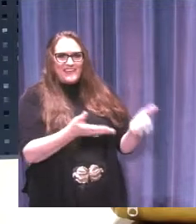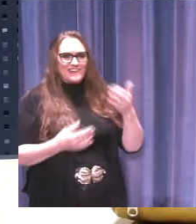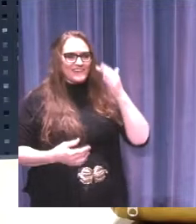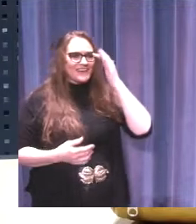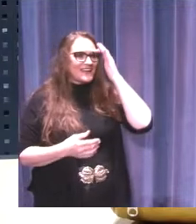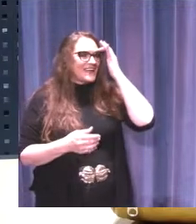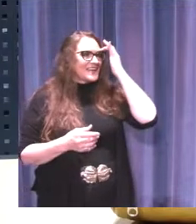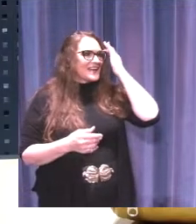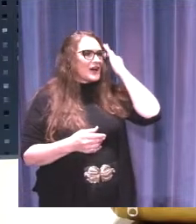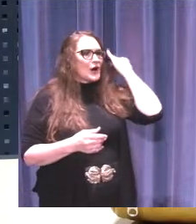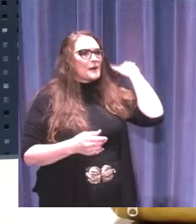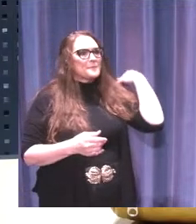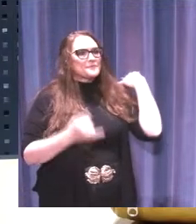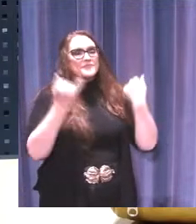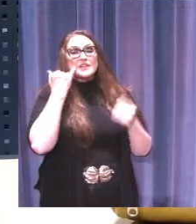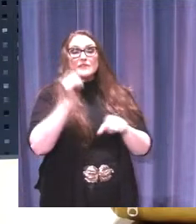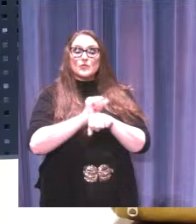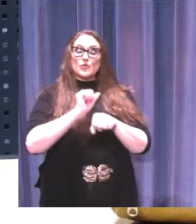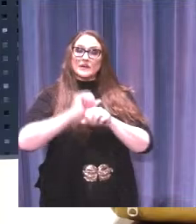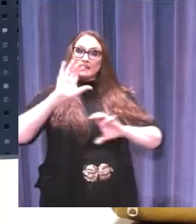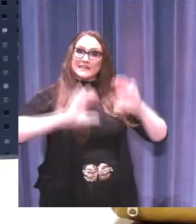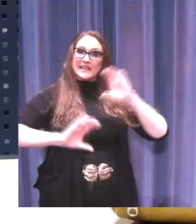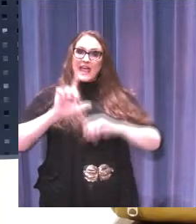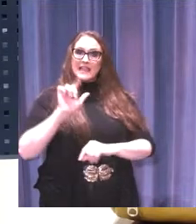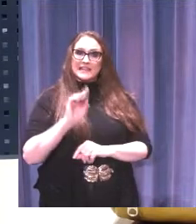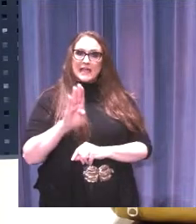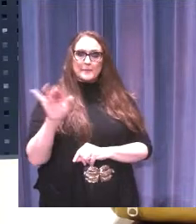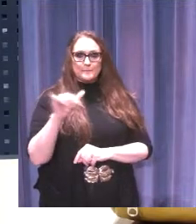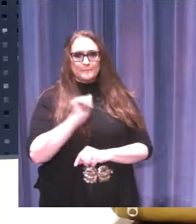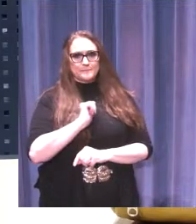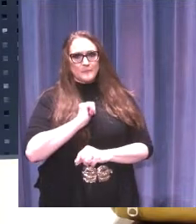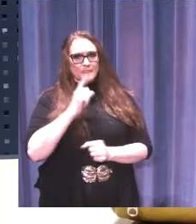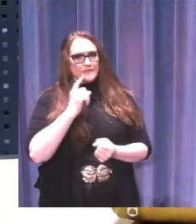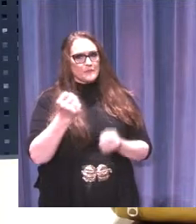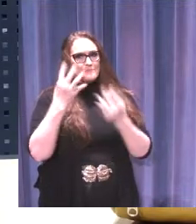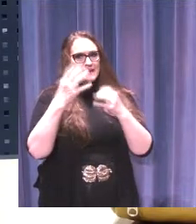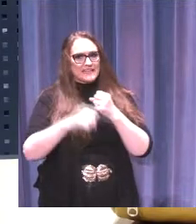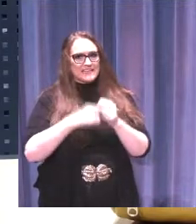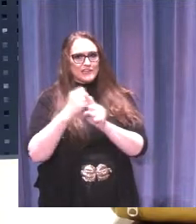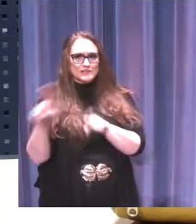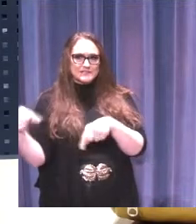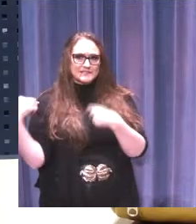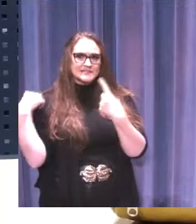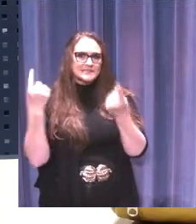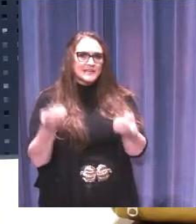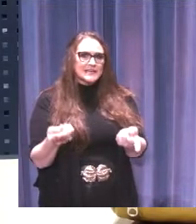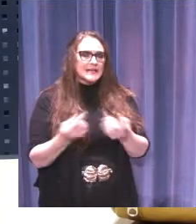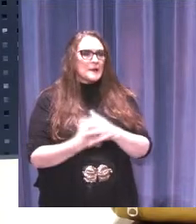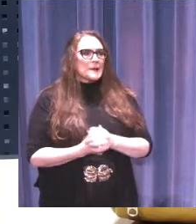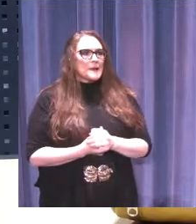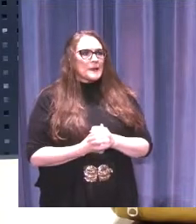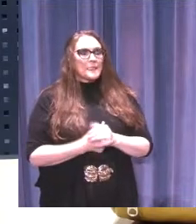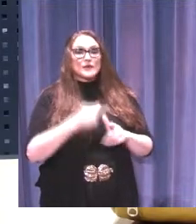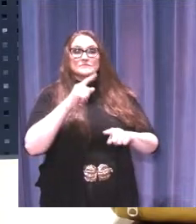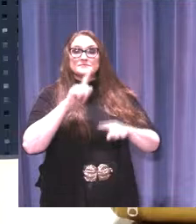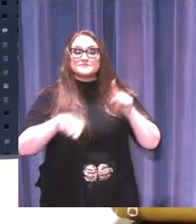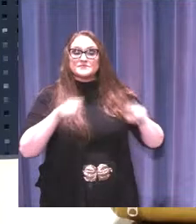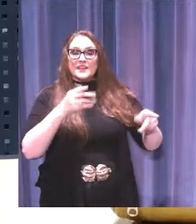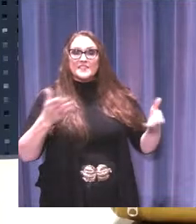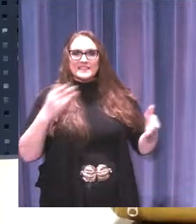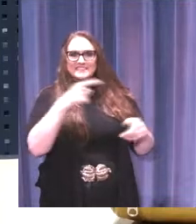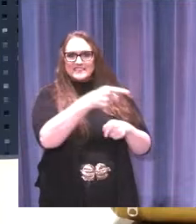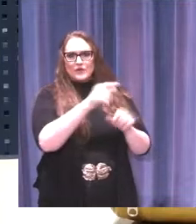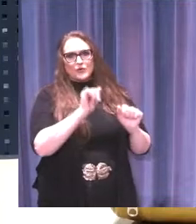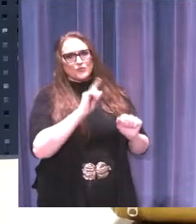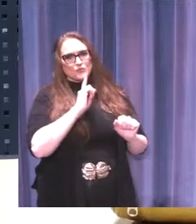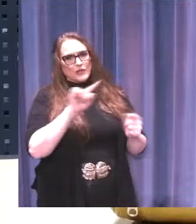If you work in a chemistry lab, as I have for many, many years, there are a variety of things in there that